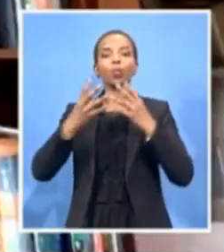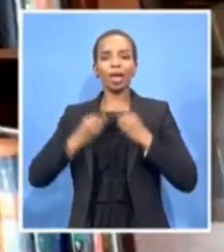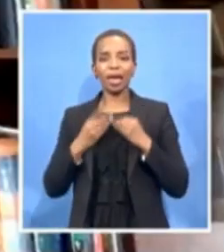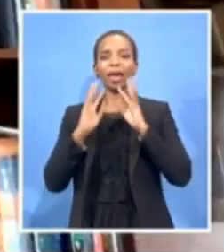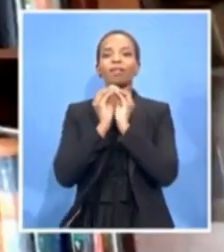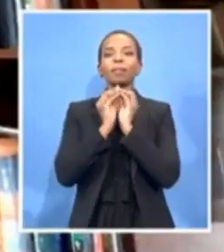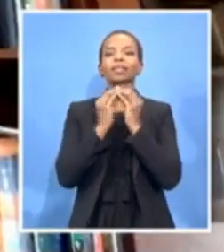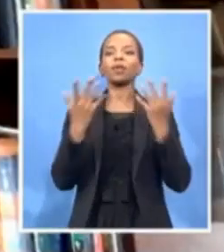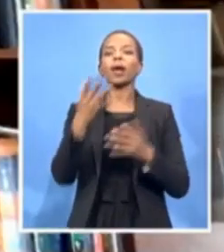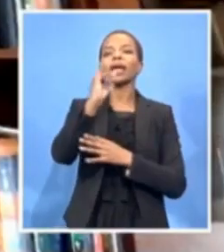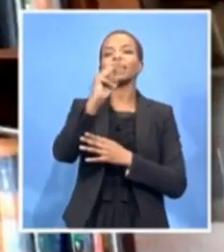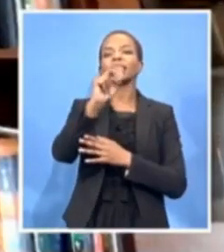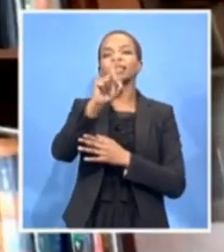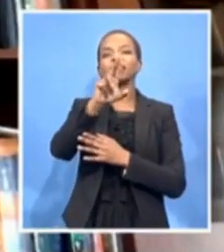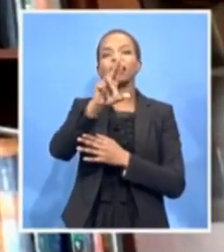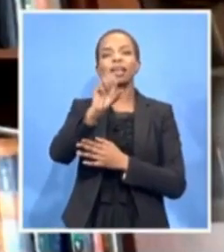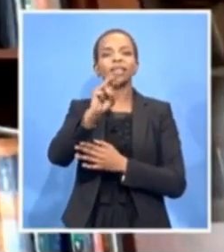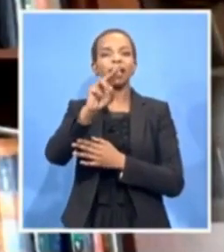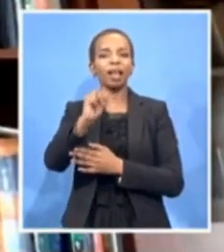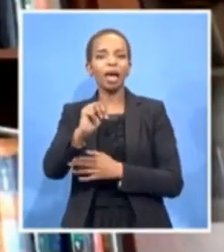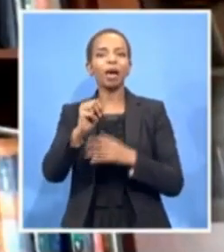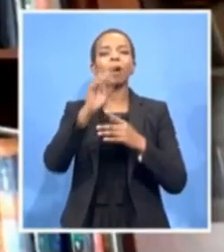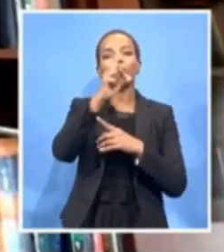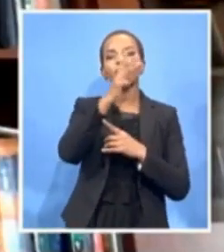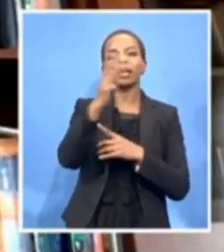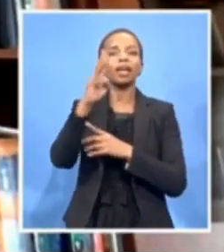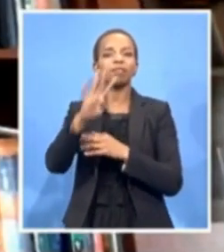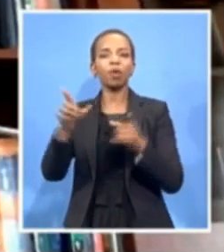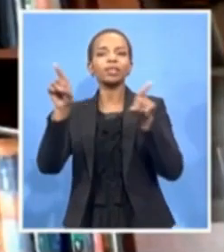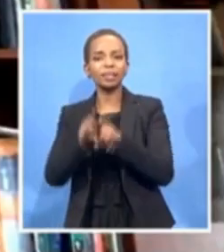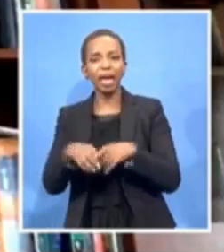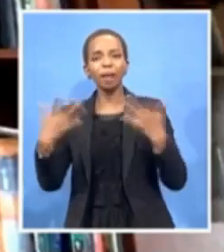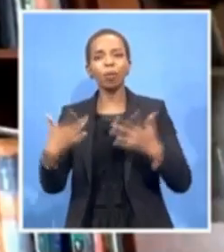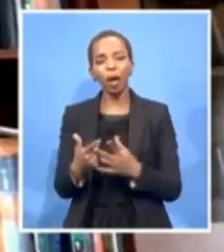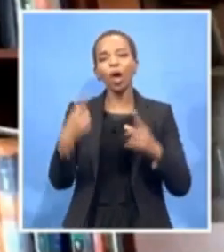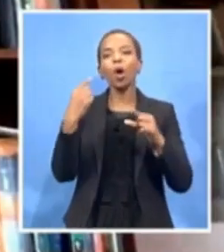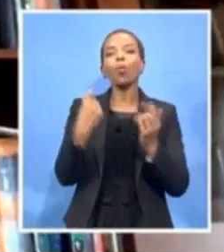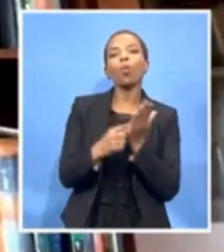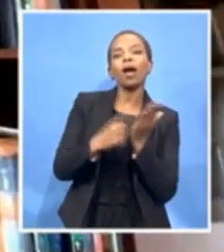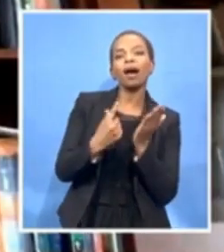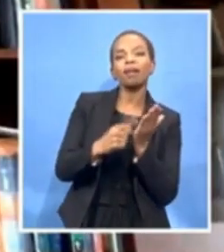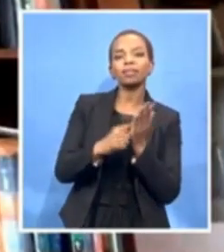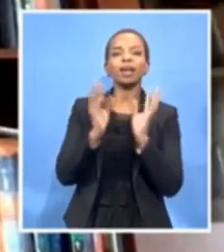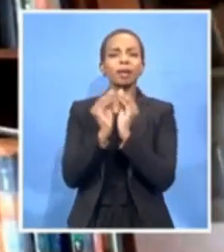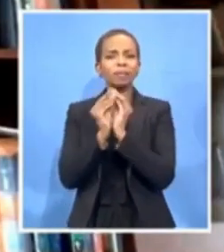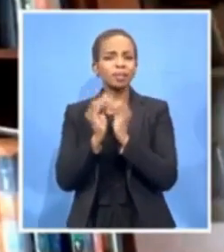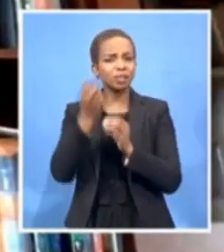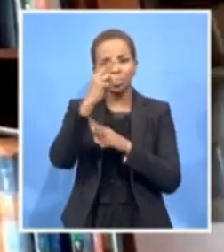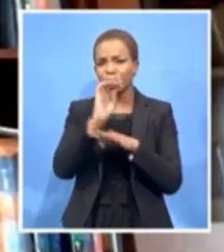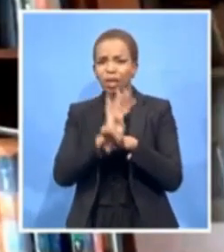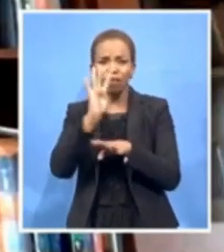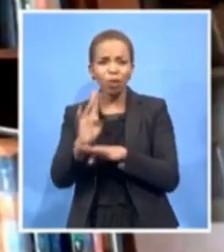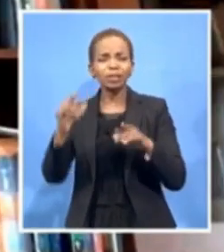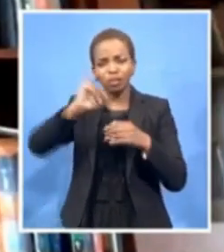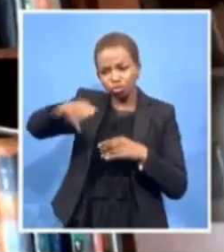a Pan-African meeting in Kampala, Uganda. And in the year 2014, we had a Pan-African meeting in Johannesburg, South Africa.